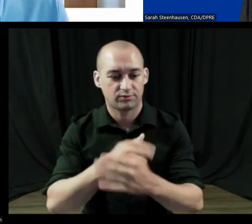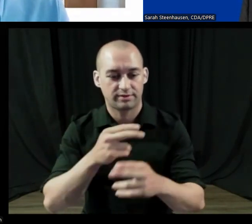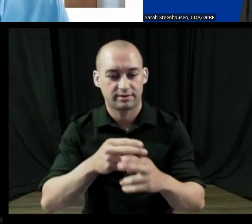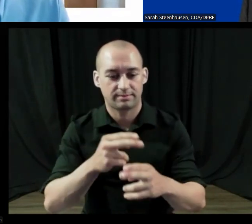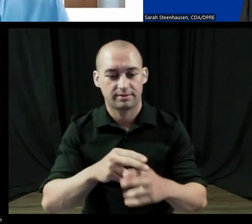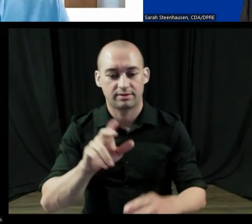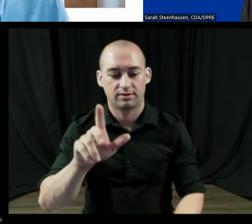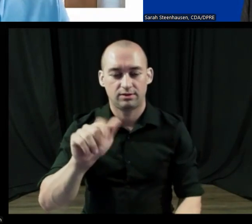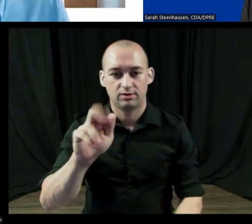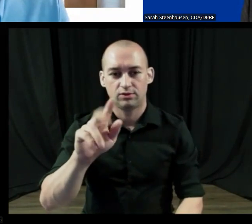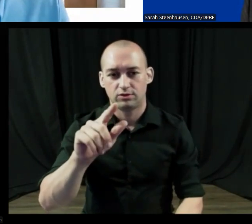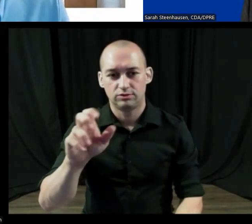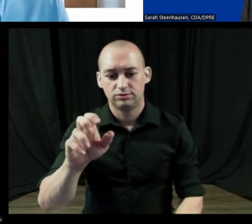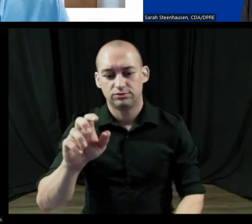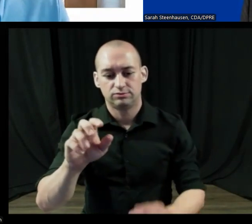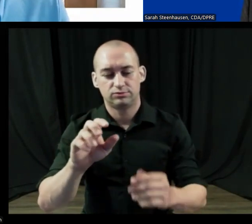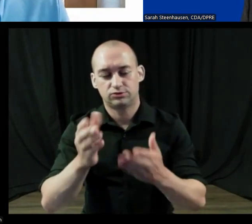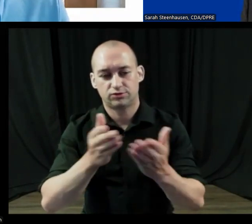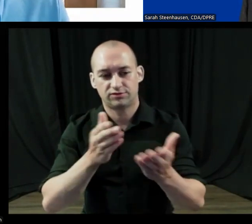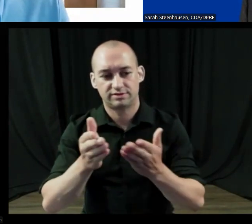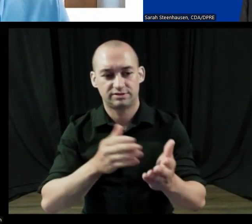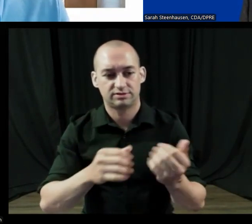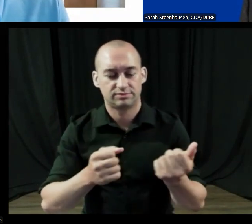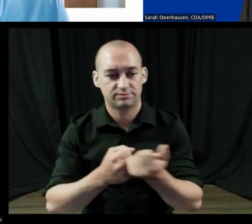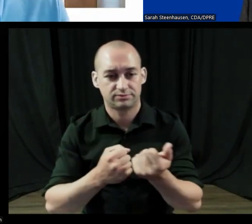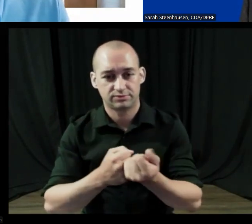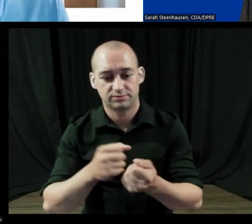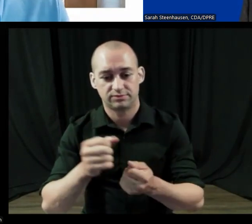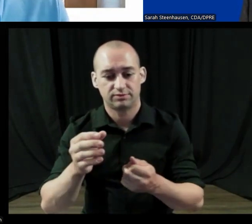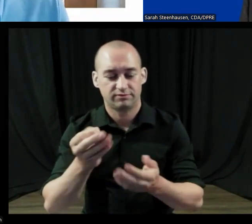Long-Term Services and Supports Financing Initiative. That's